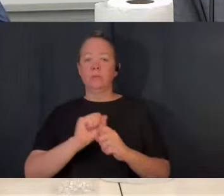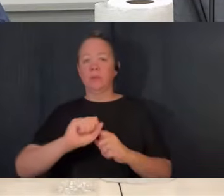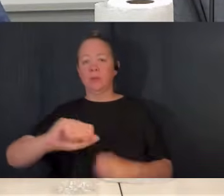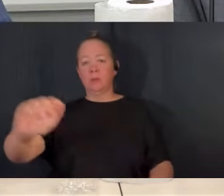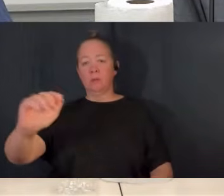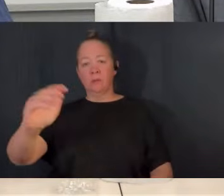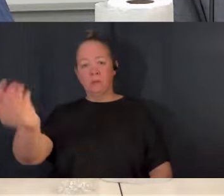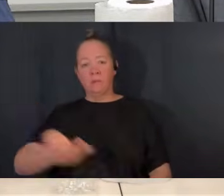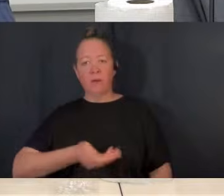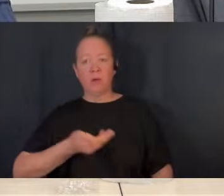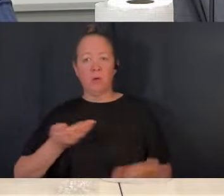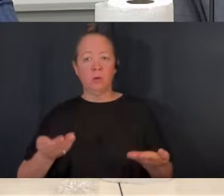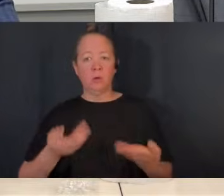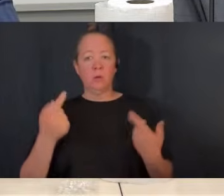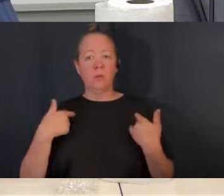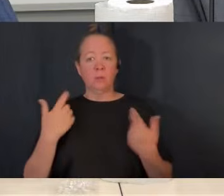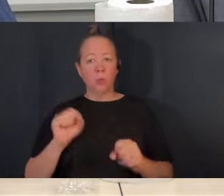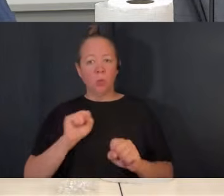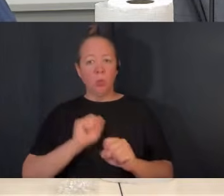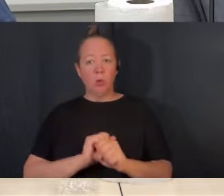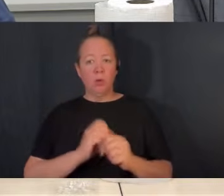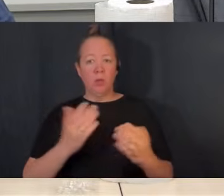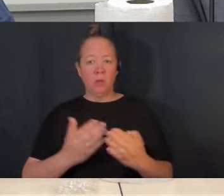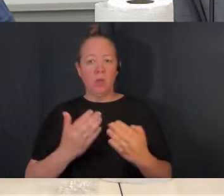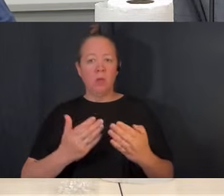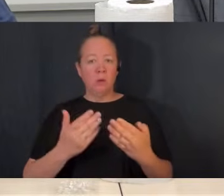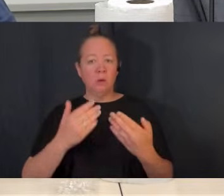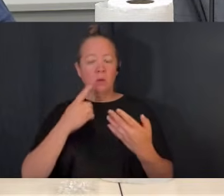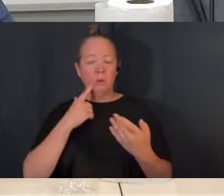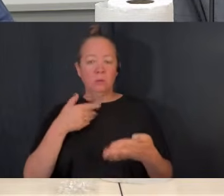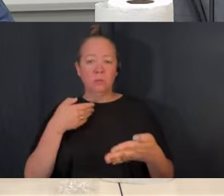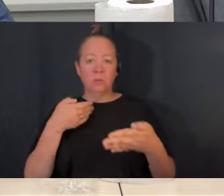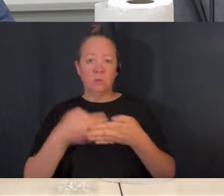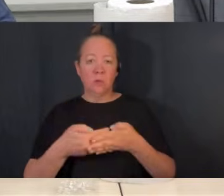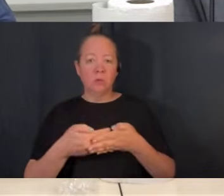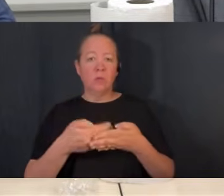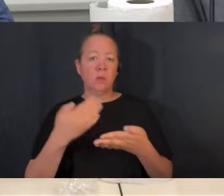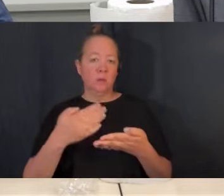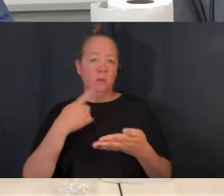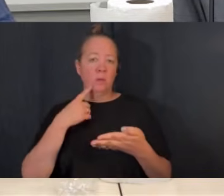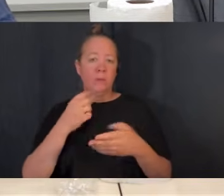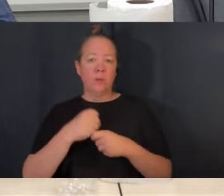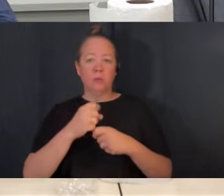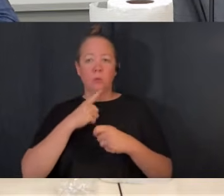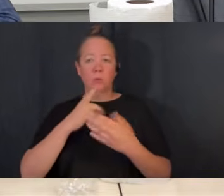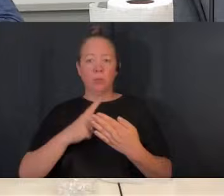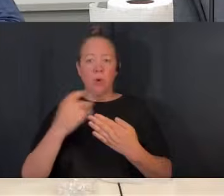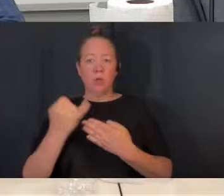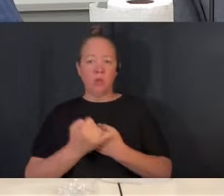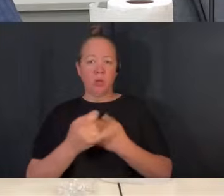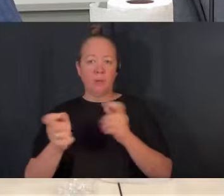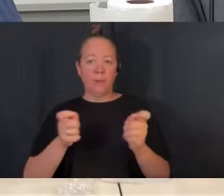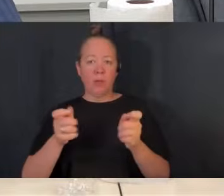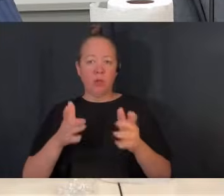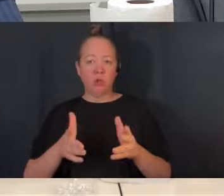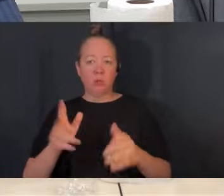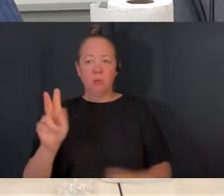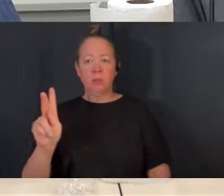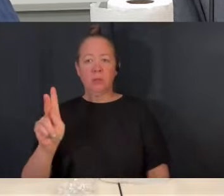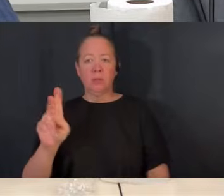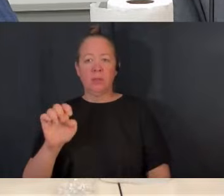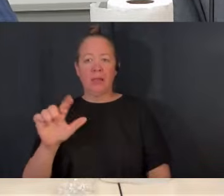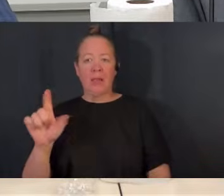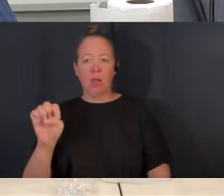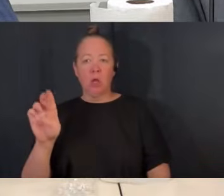the project manager that Keller needs. Yeah, there are some issues there. There